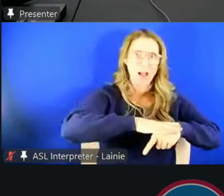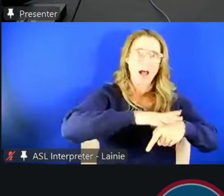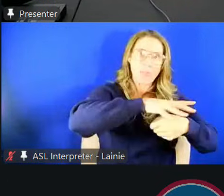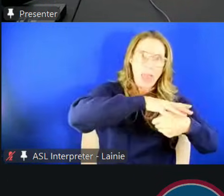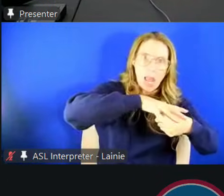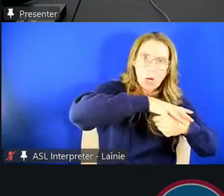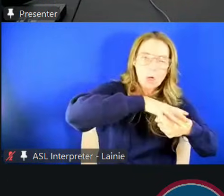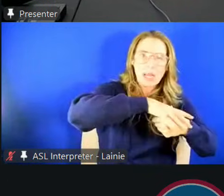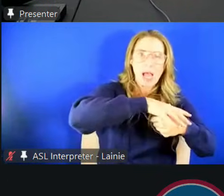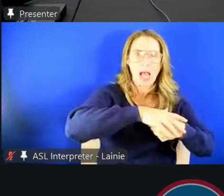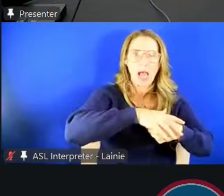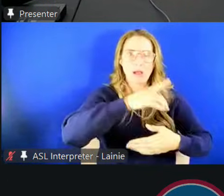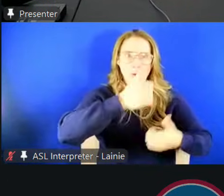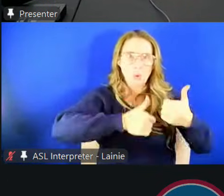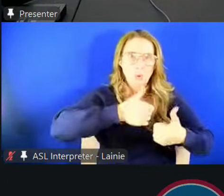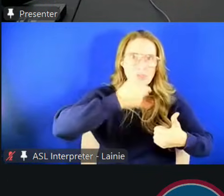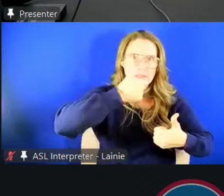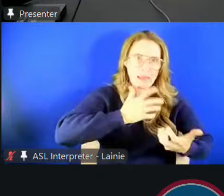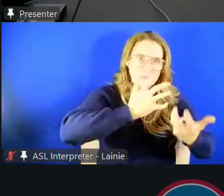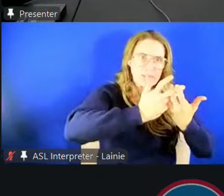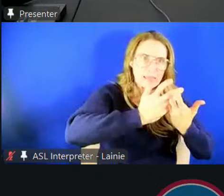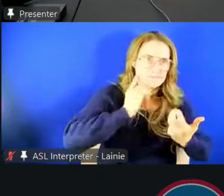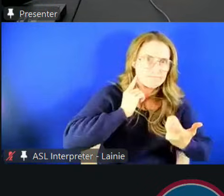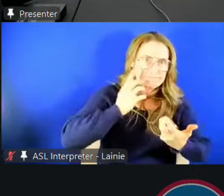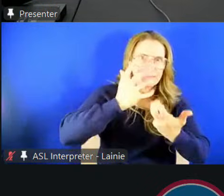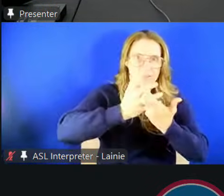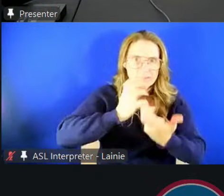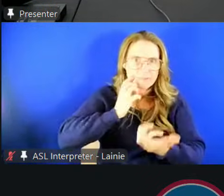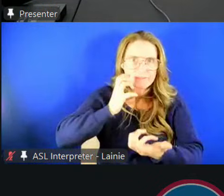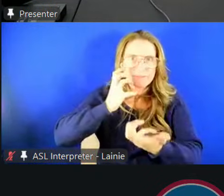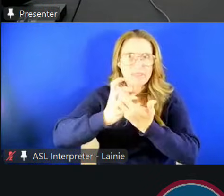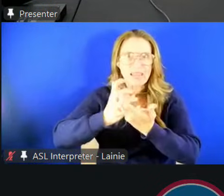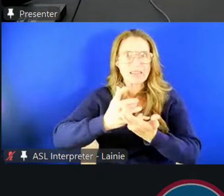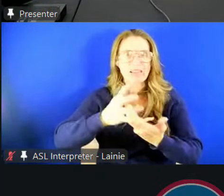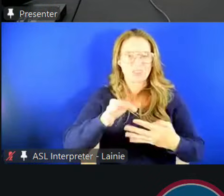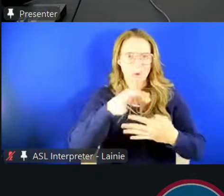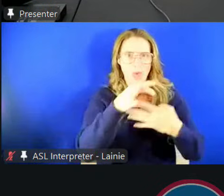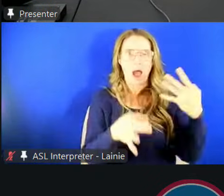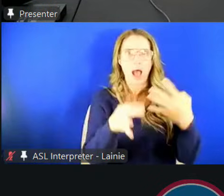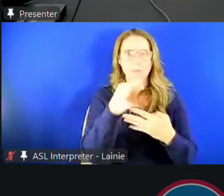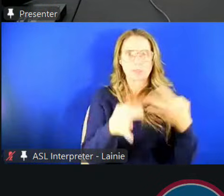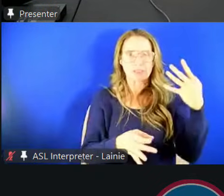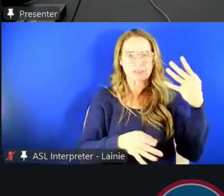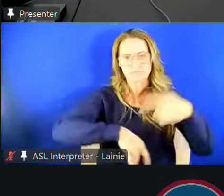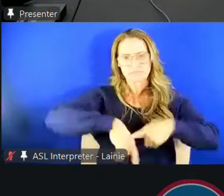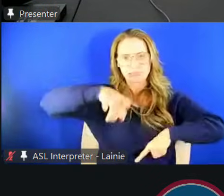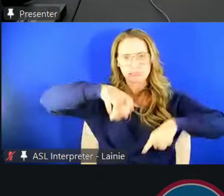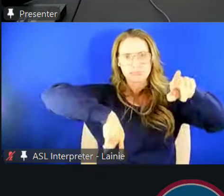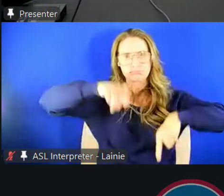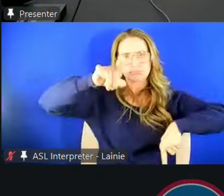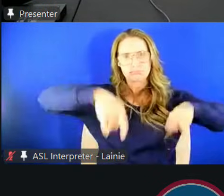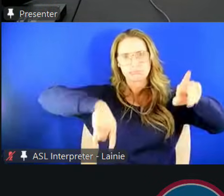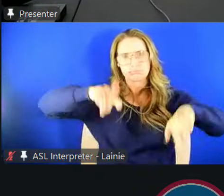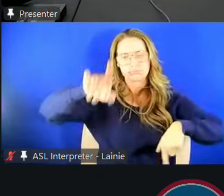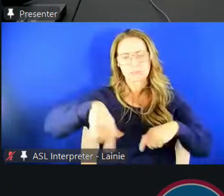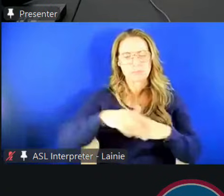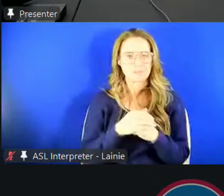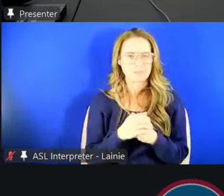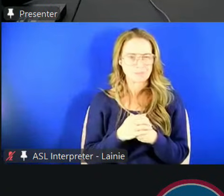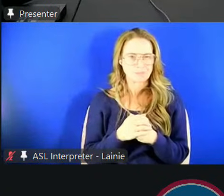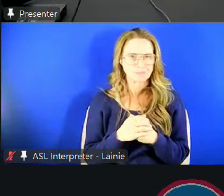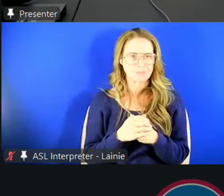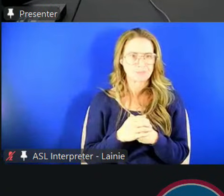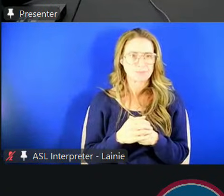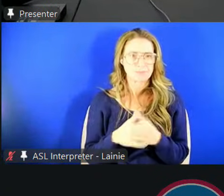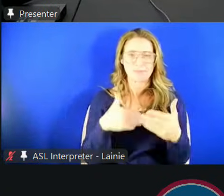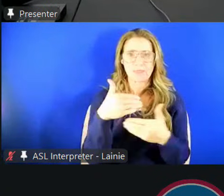works. Then there's an area that this option is going to be what it is. And kind of, then, this next round that we're looking forward to in the